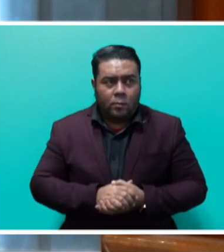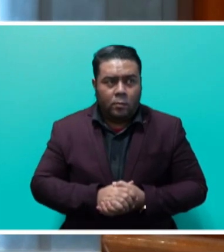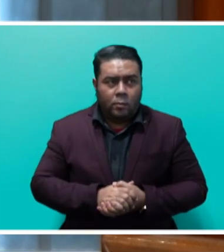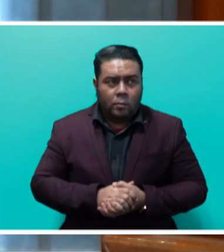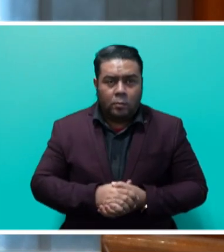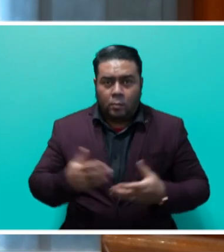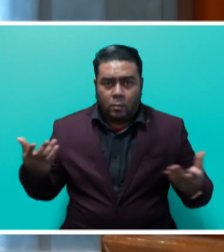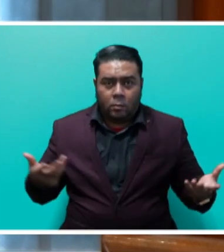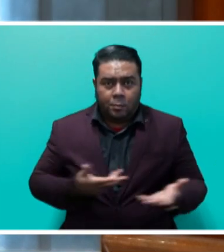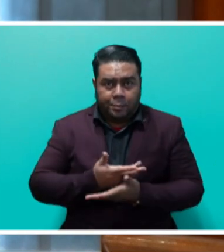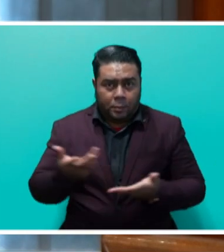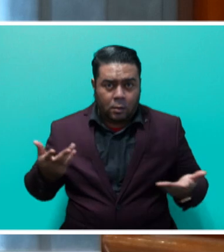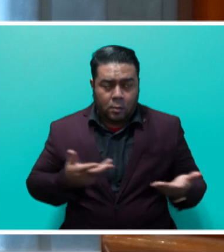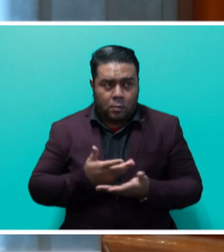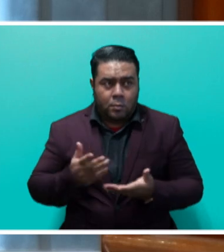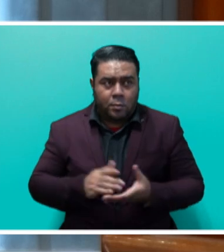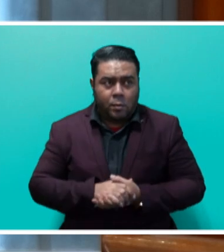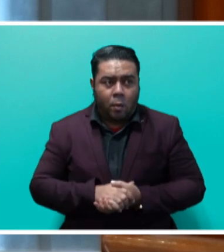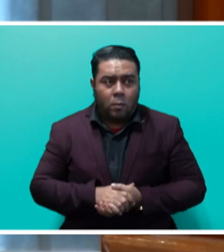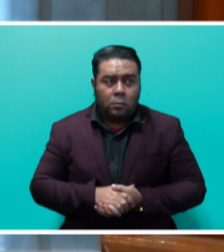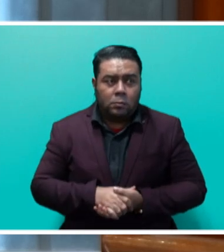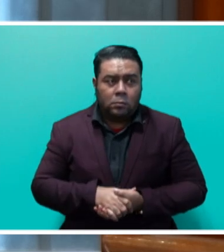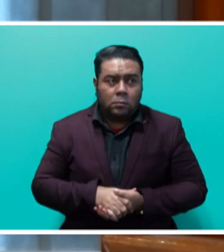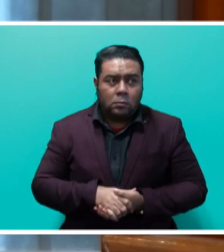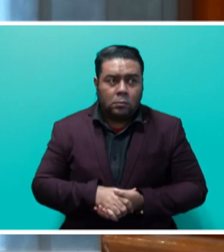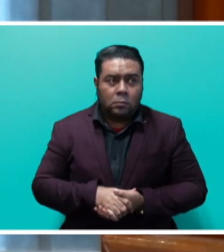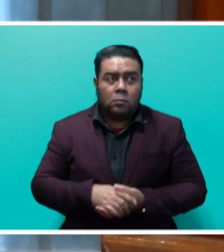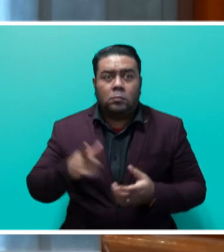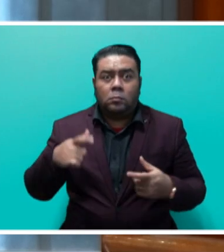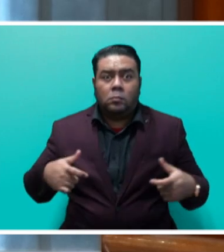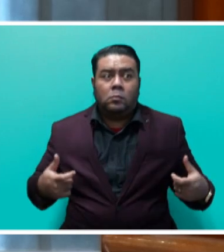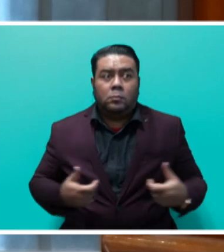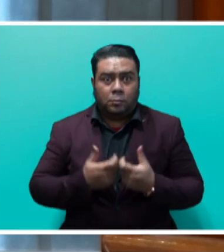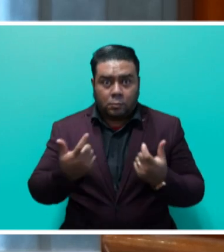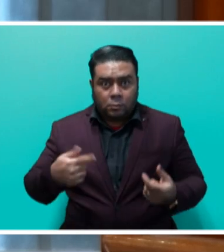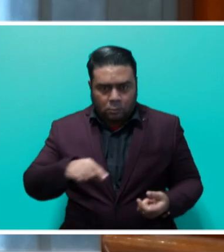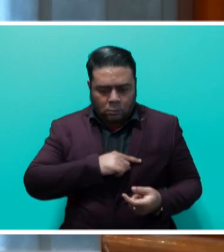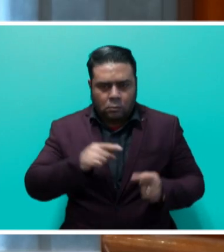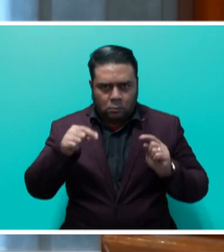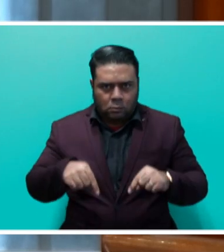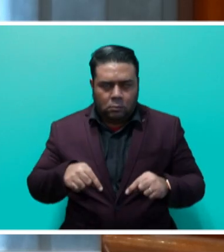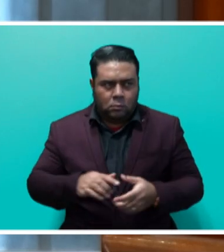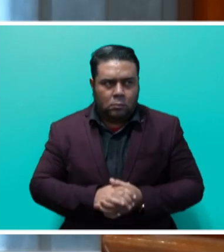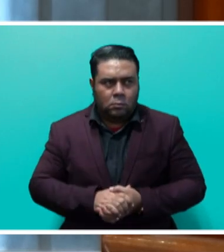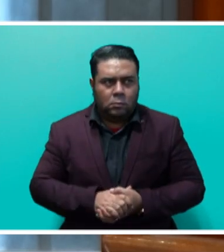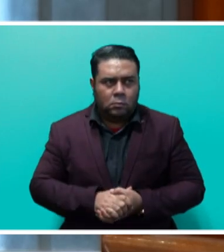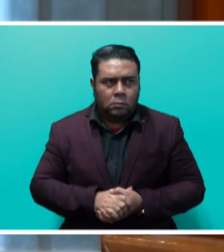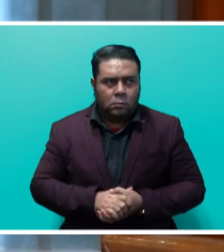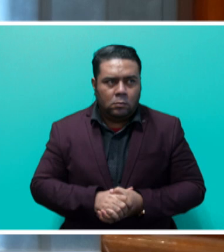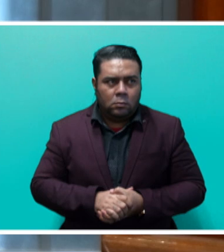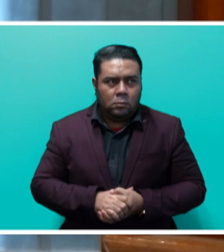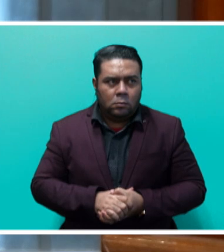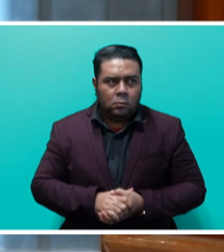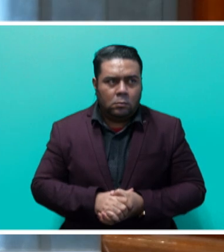the discussion that happened with regard to a challenge that is in front of us. And the word that I thought about